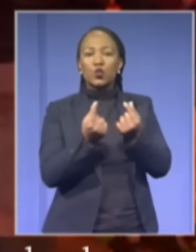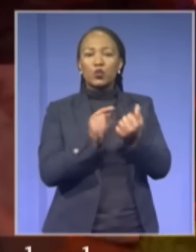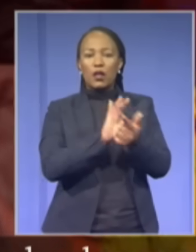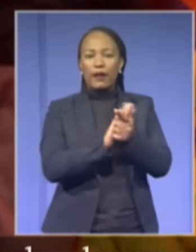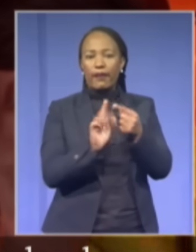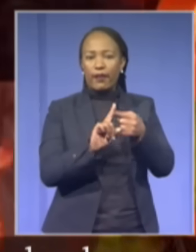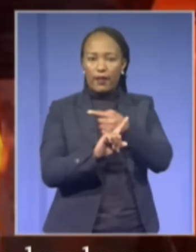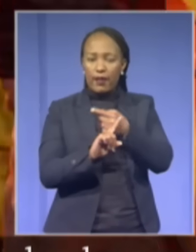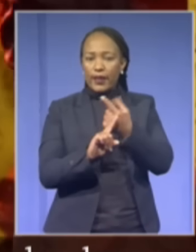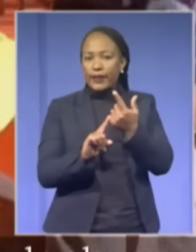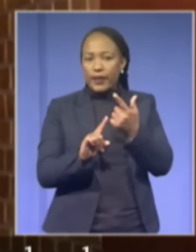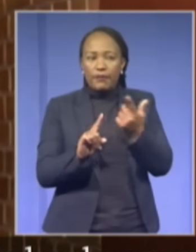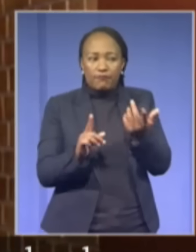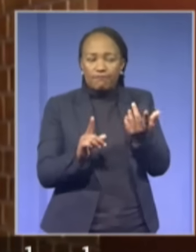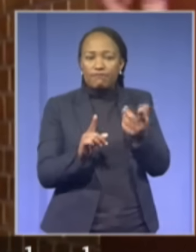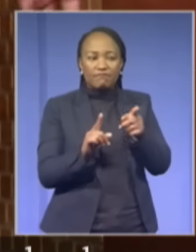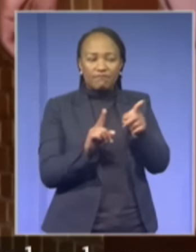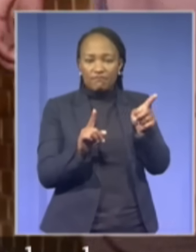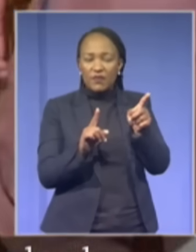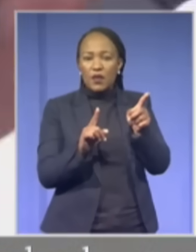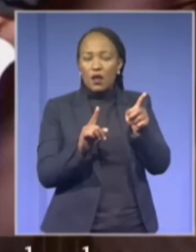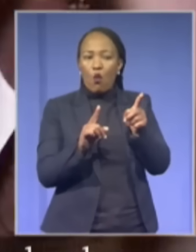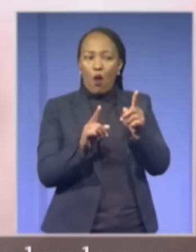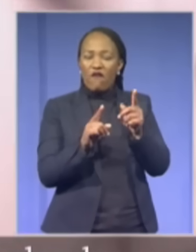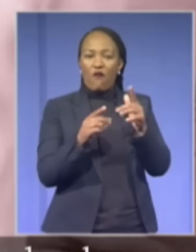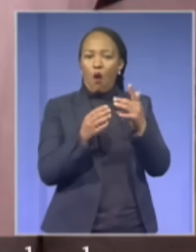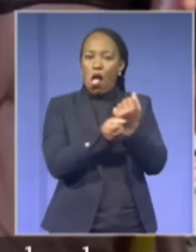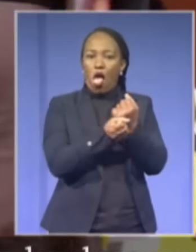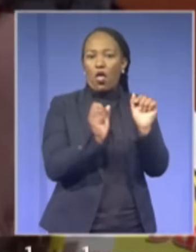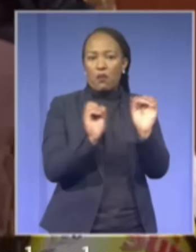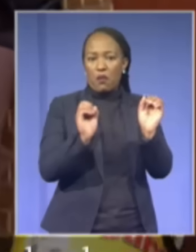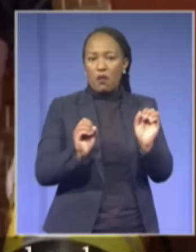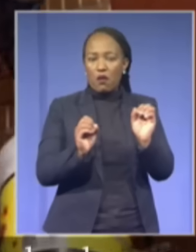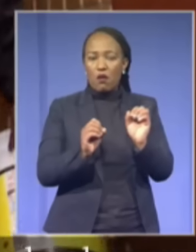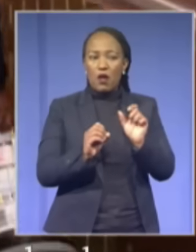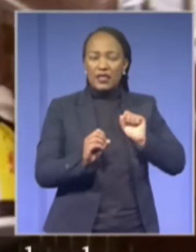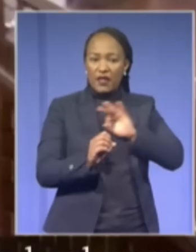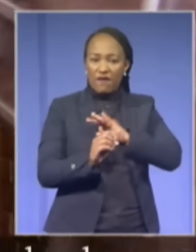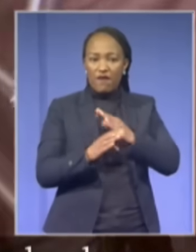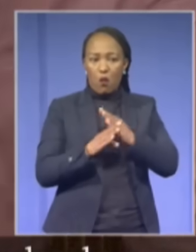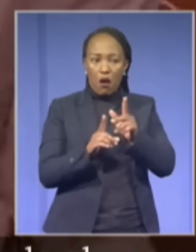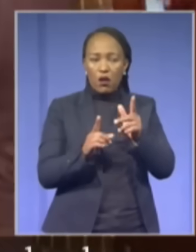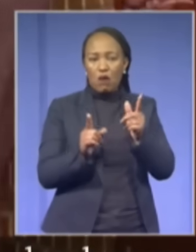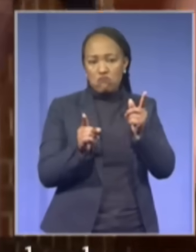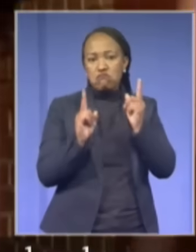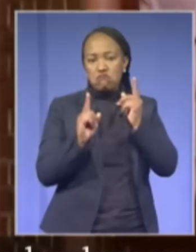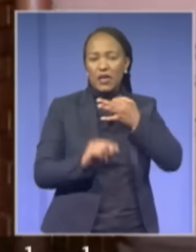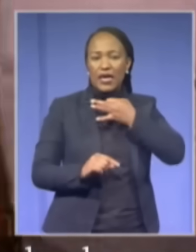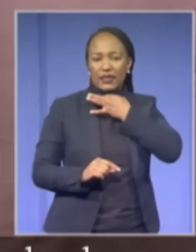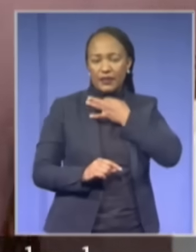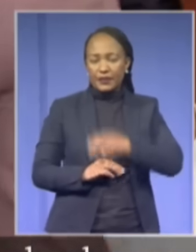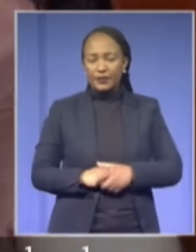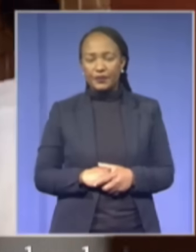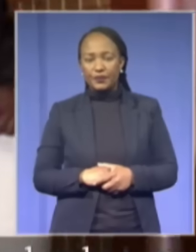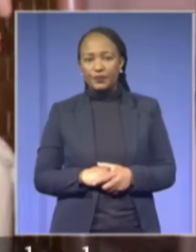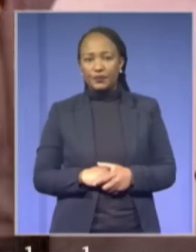di šitiša kgato ya go sokolola bagolegwa mola ka go le lengwe di ka tsenya bašomi le bagolegwa ba bangwe kotsing. Na ke Koketšo Motau